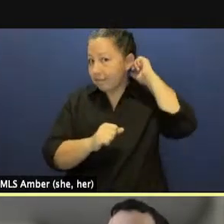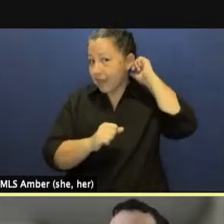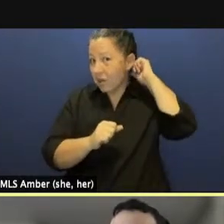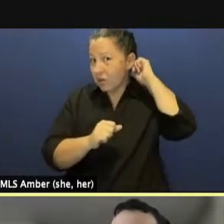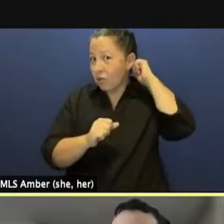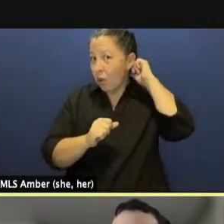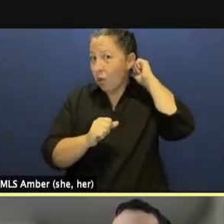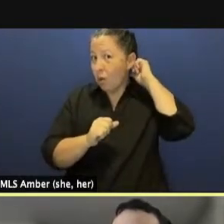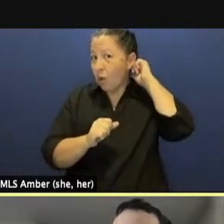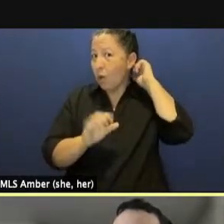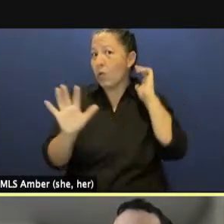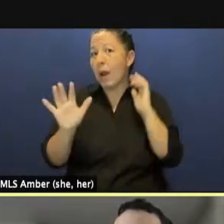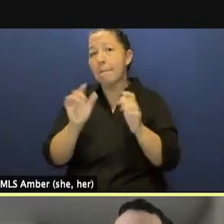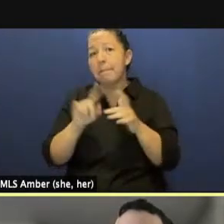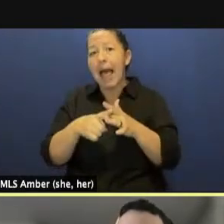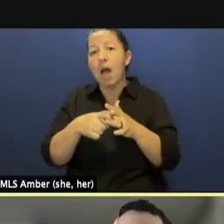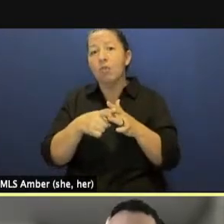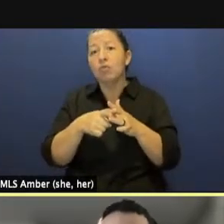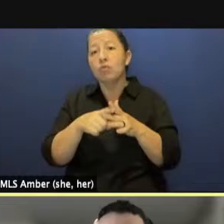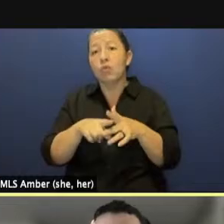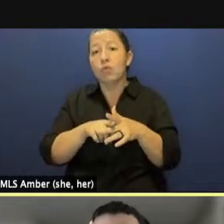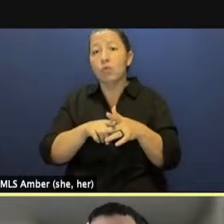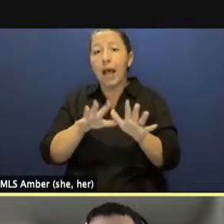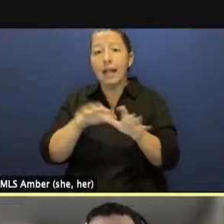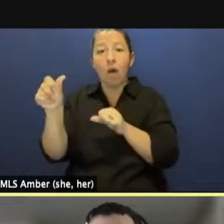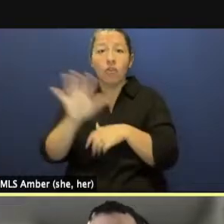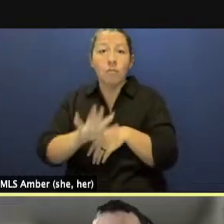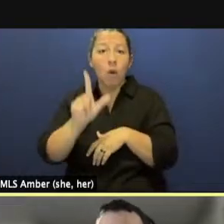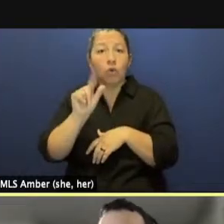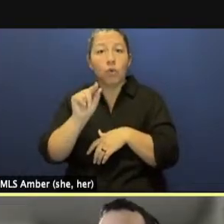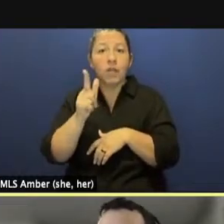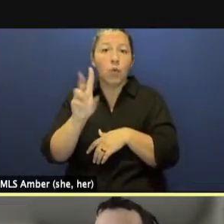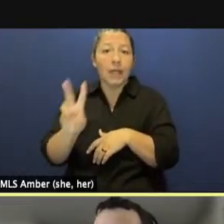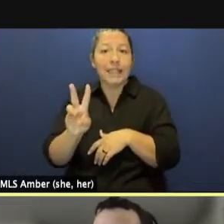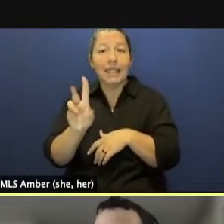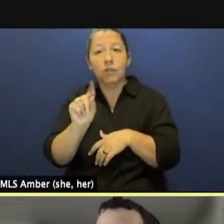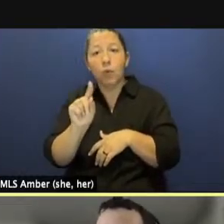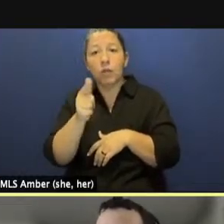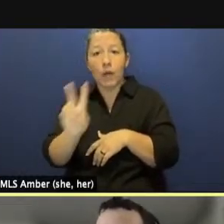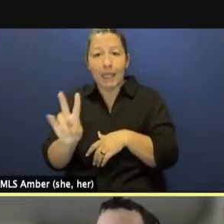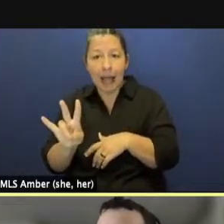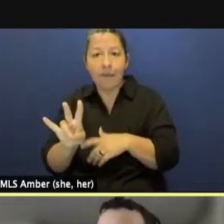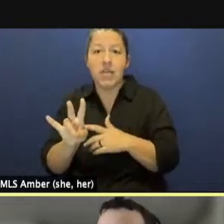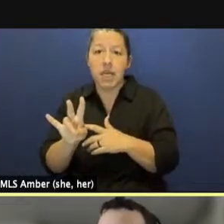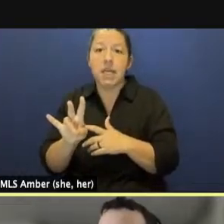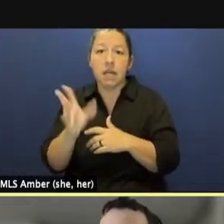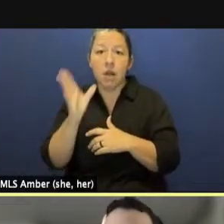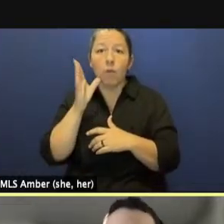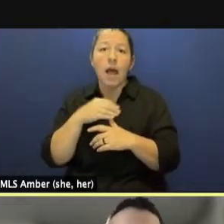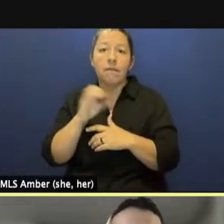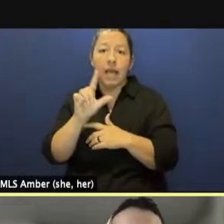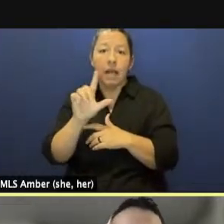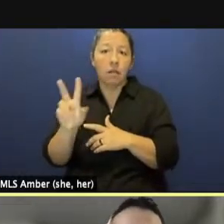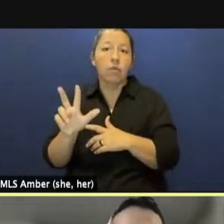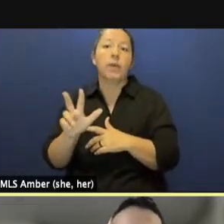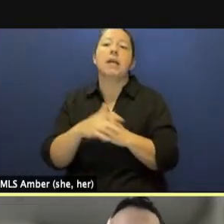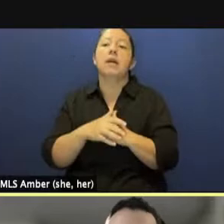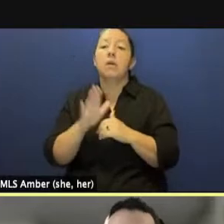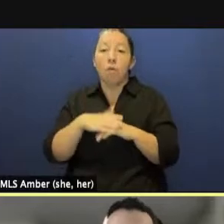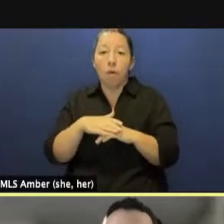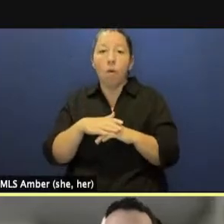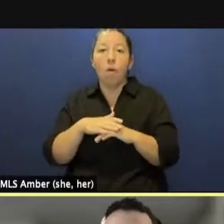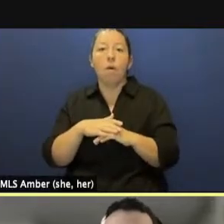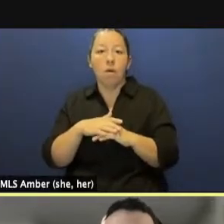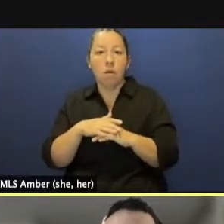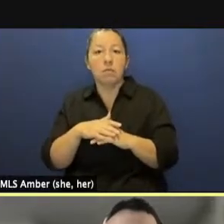27. It will be on board either the European Large Logistic Lander, which I think was presented by David Parker, or